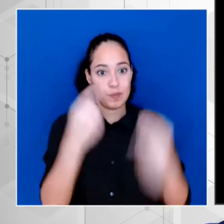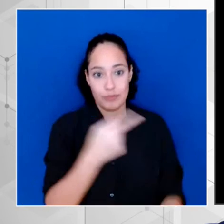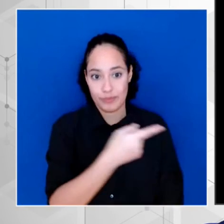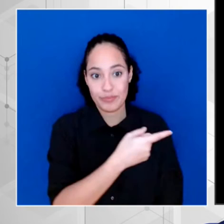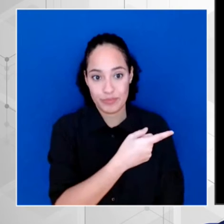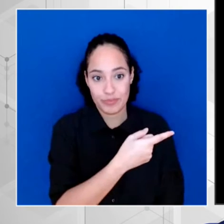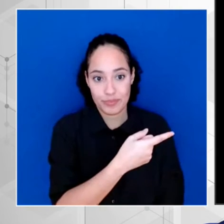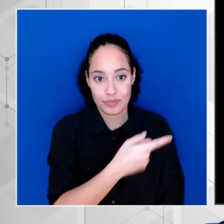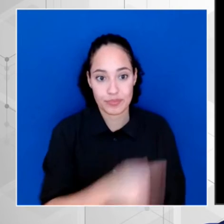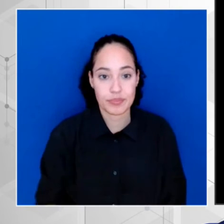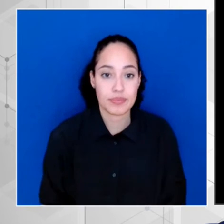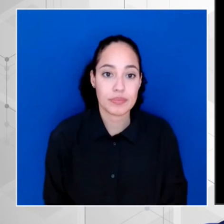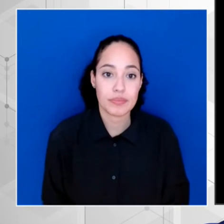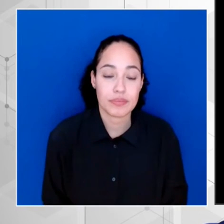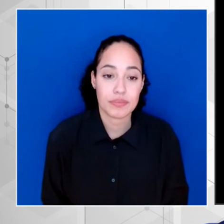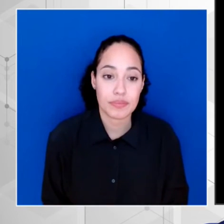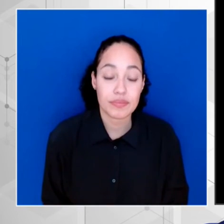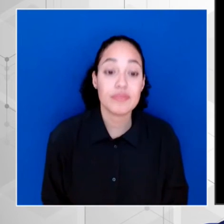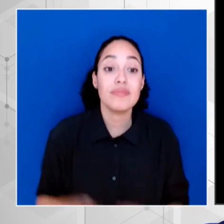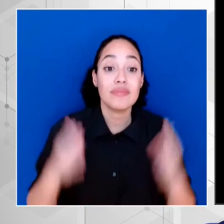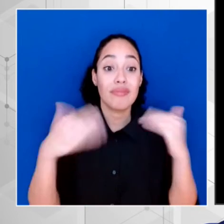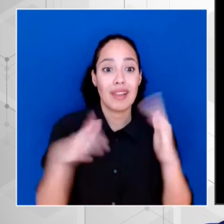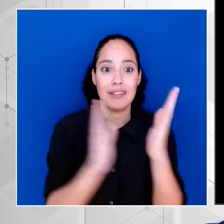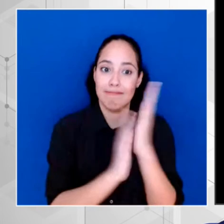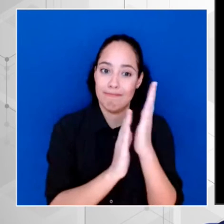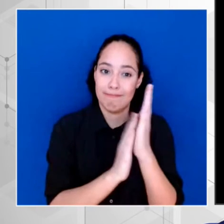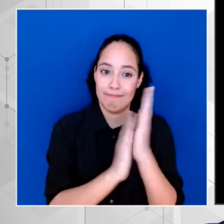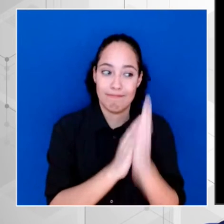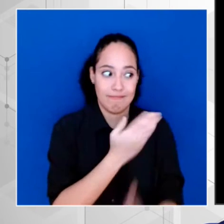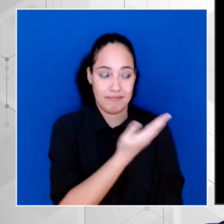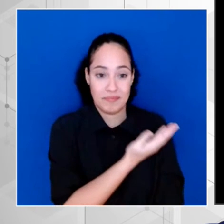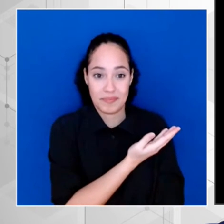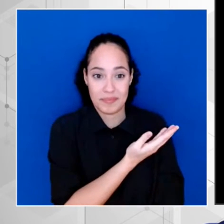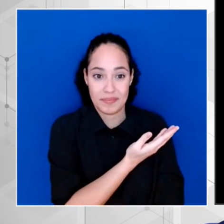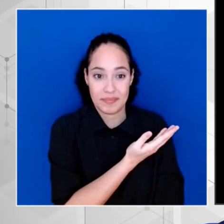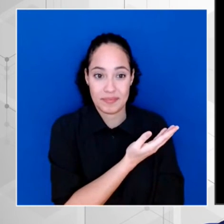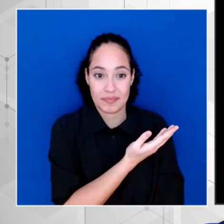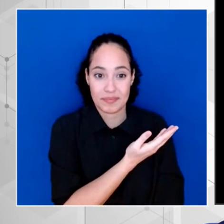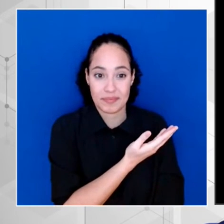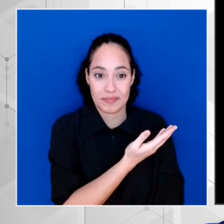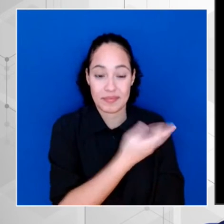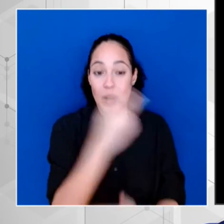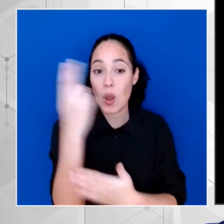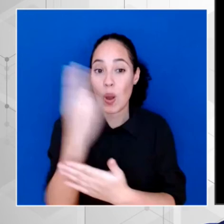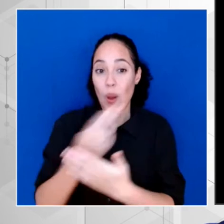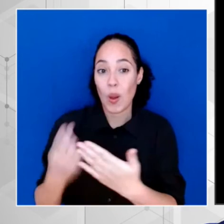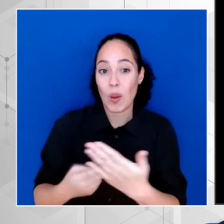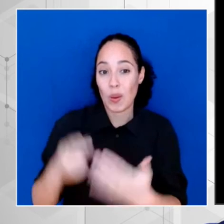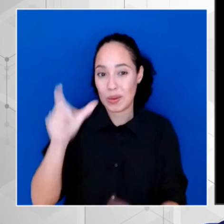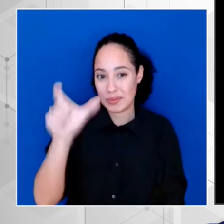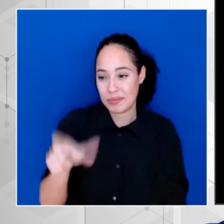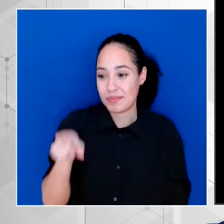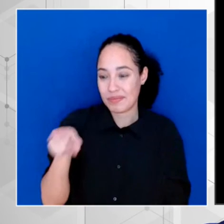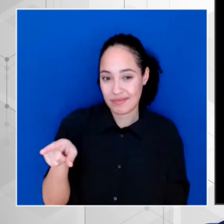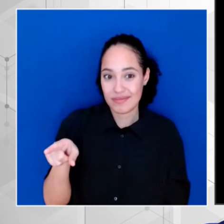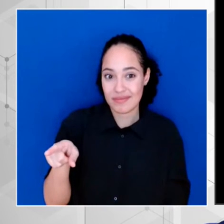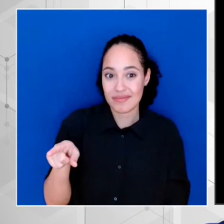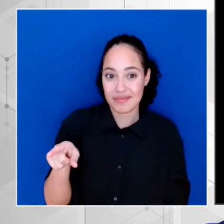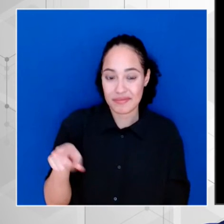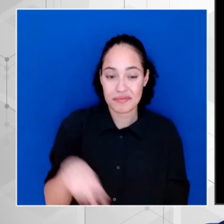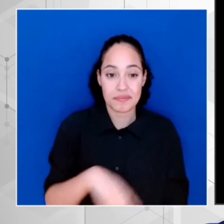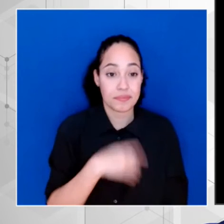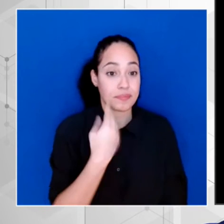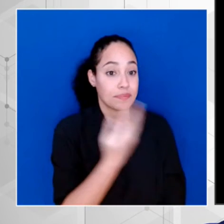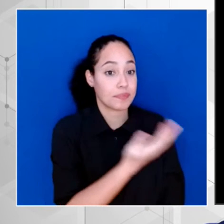I also want to thank these wonderful artists for the illustrations I used. They are on unsplash.com and